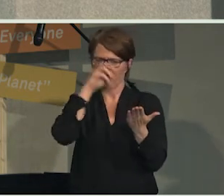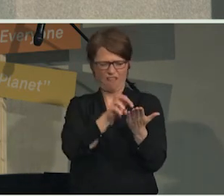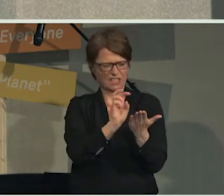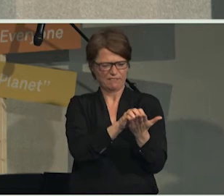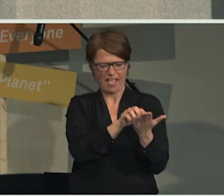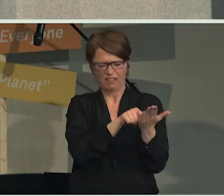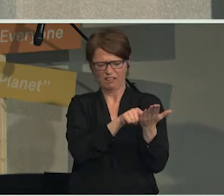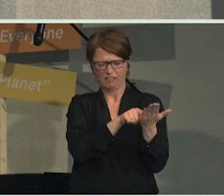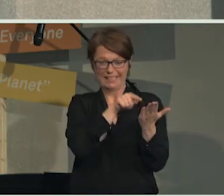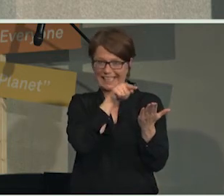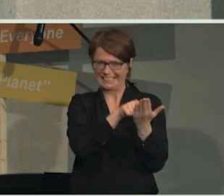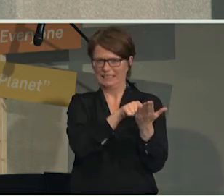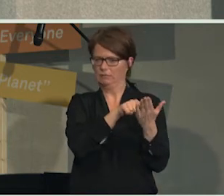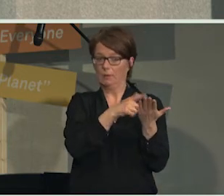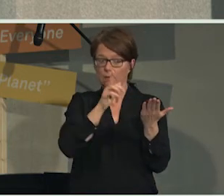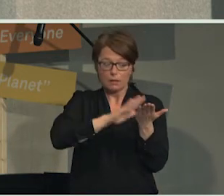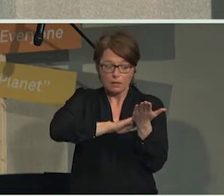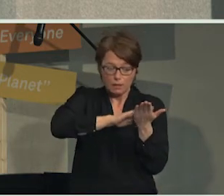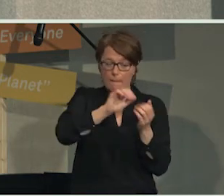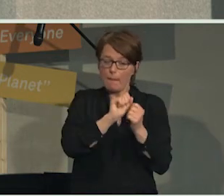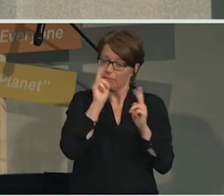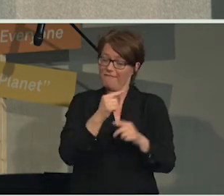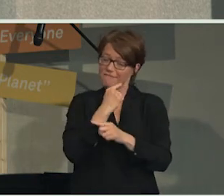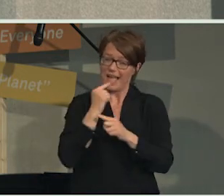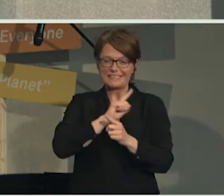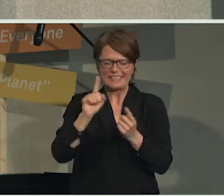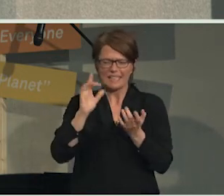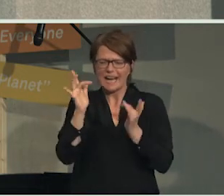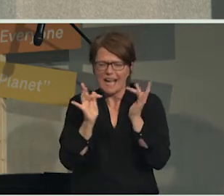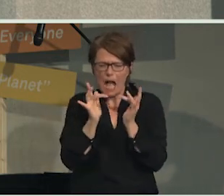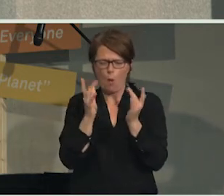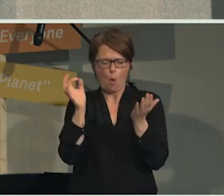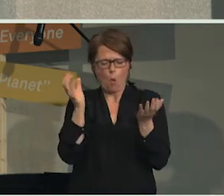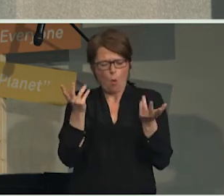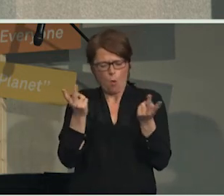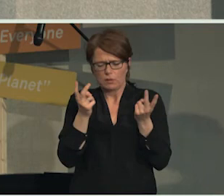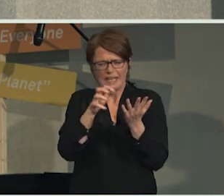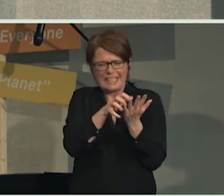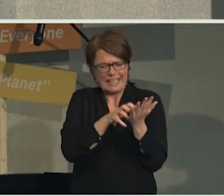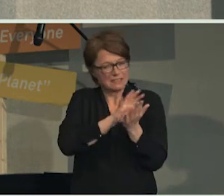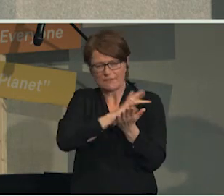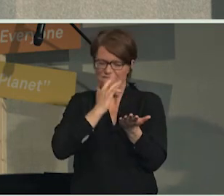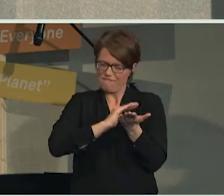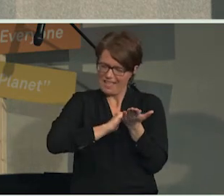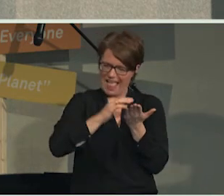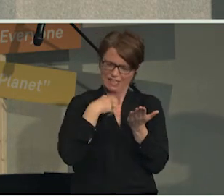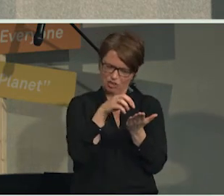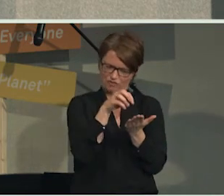political, incorrect, you should be ashamed of yourself paper that we all hide and print on, but we still use